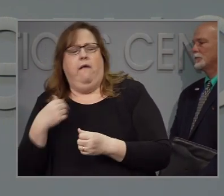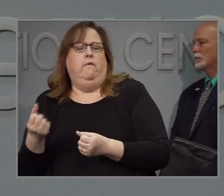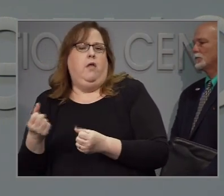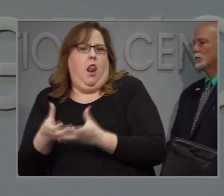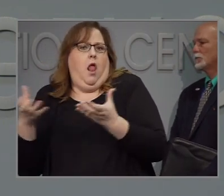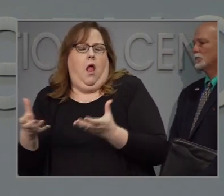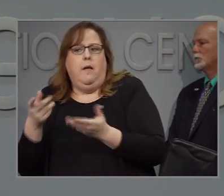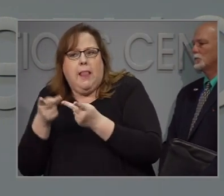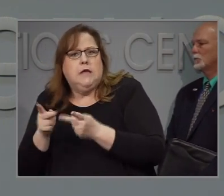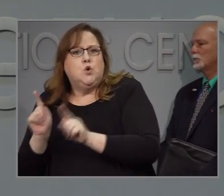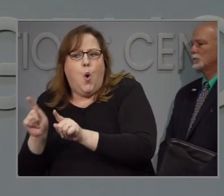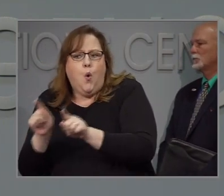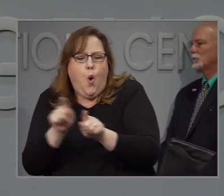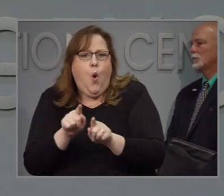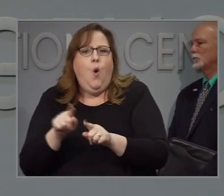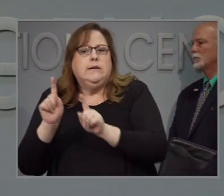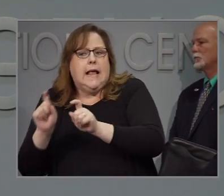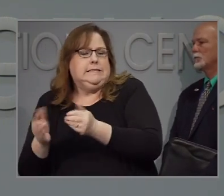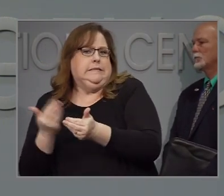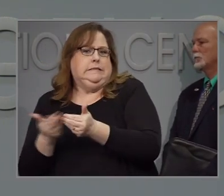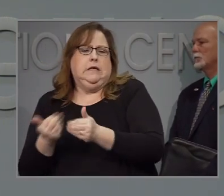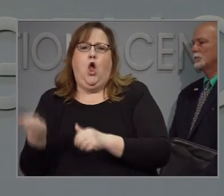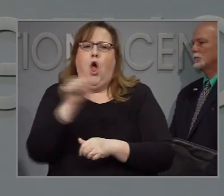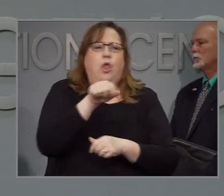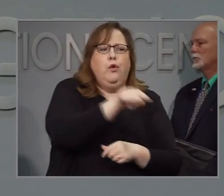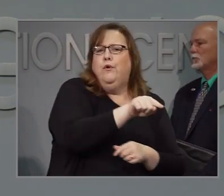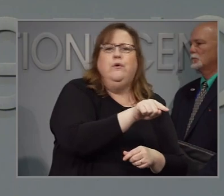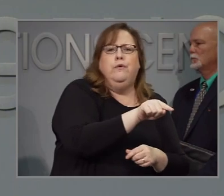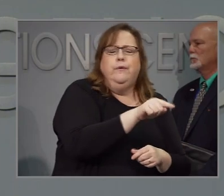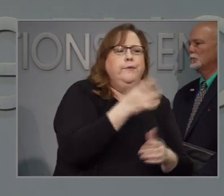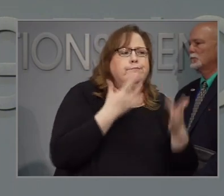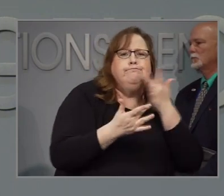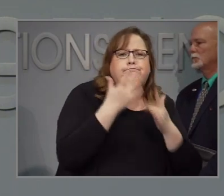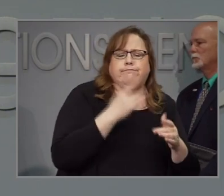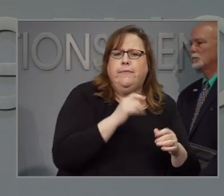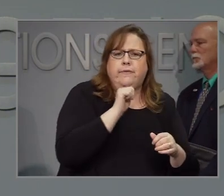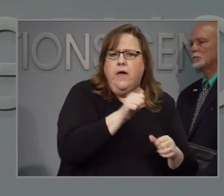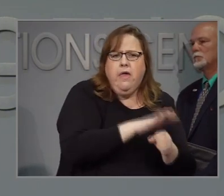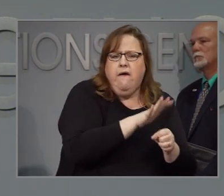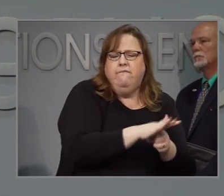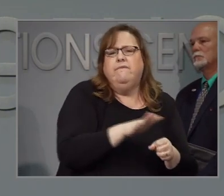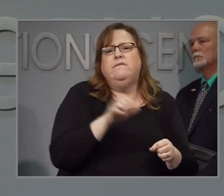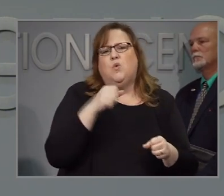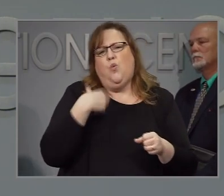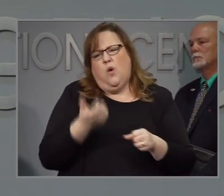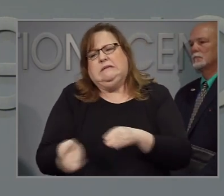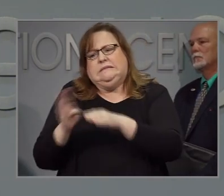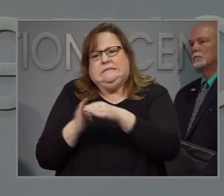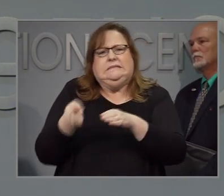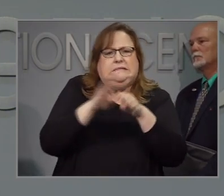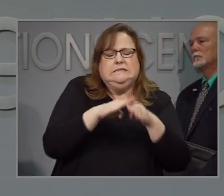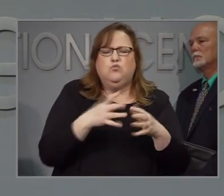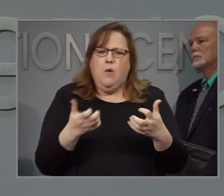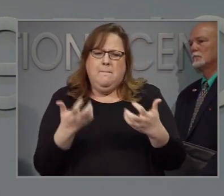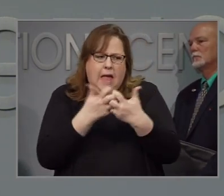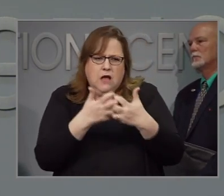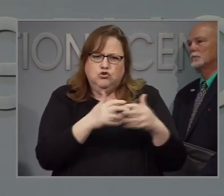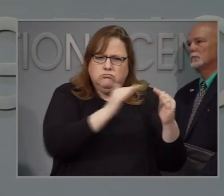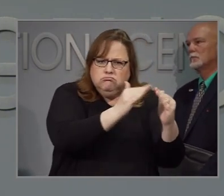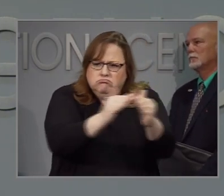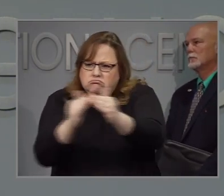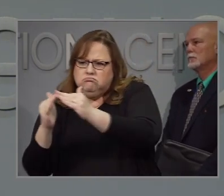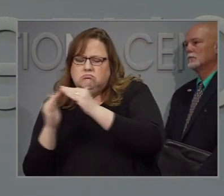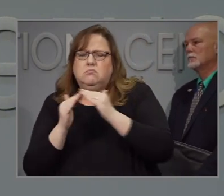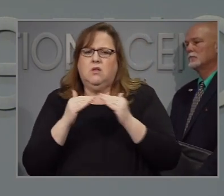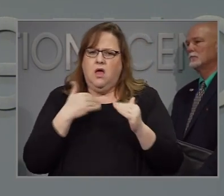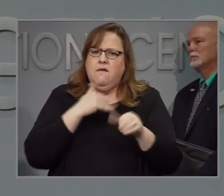making those matches. So where can we help each other out? This is going to be a team effort across a lot of settings as we go forward, but we